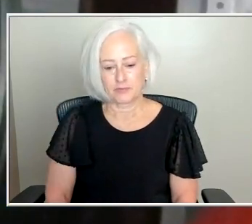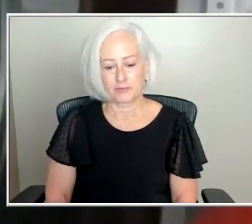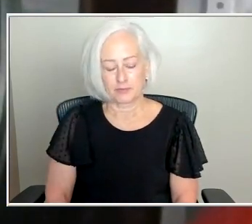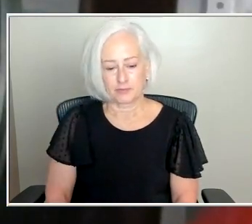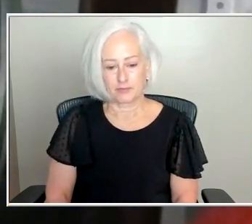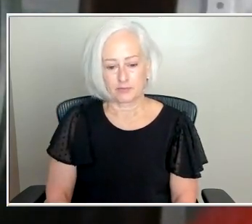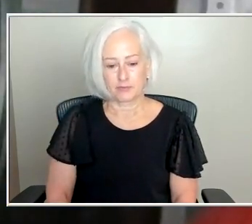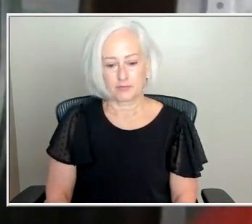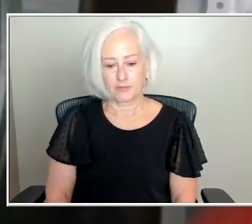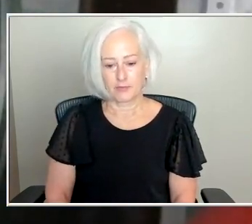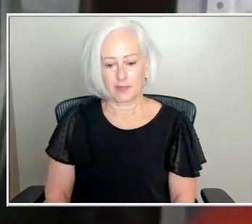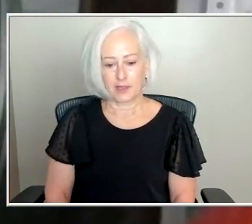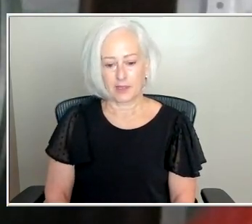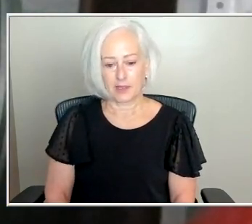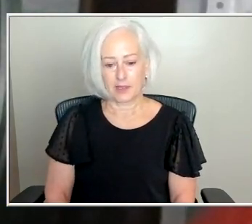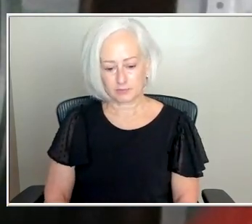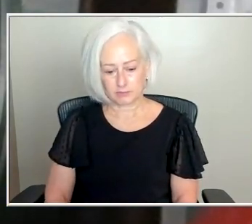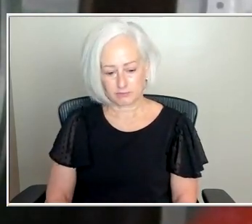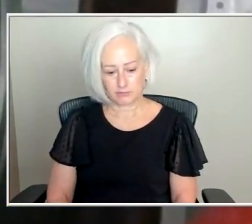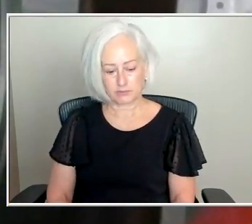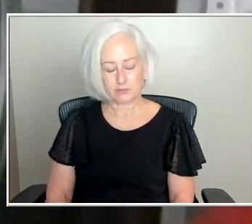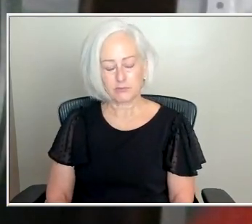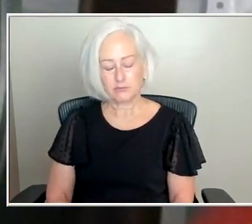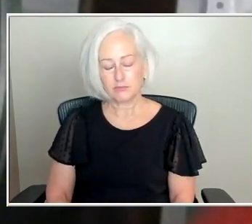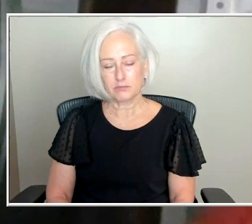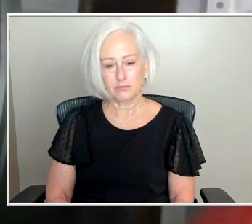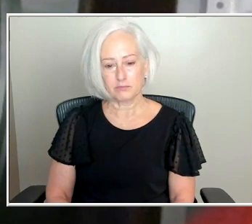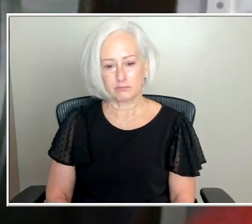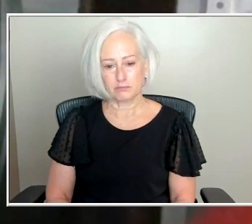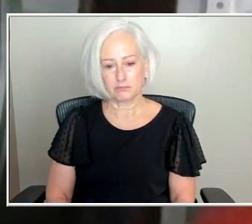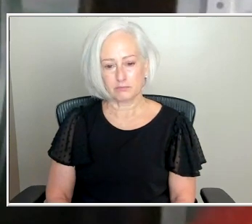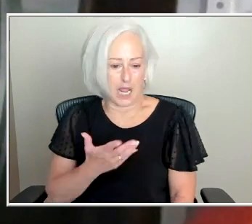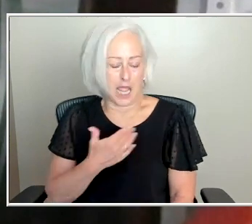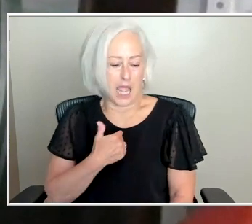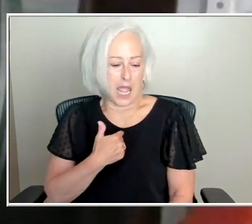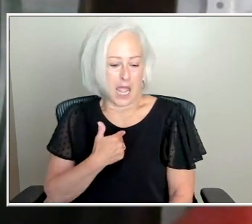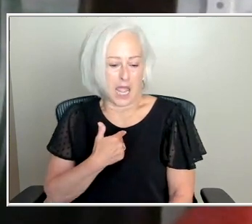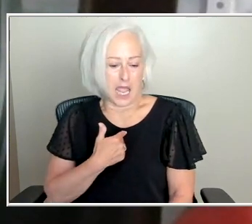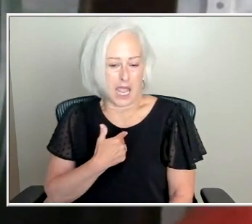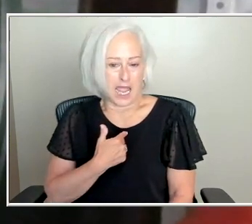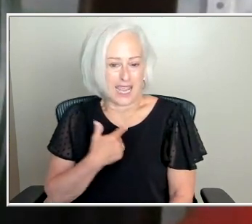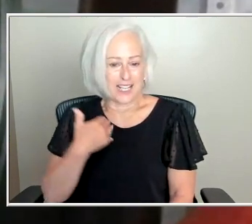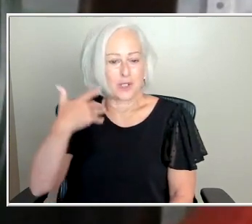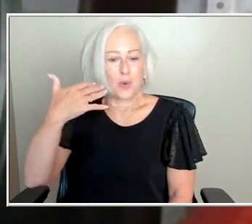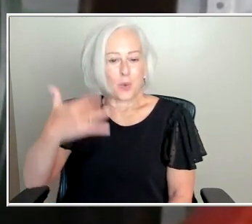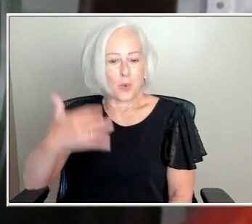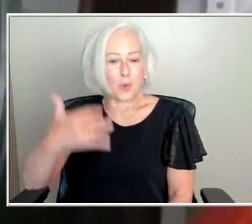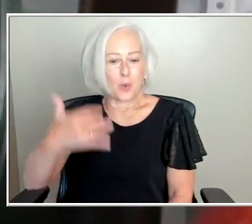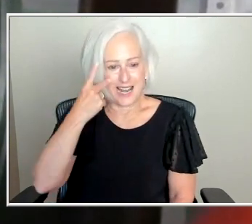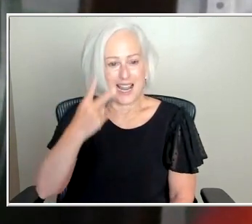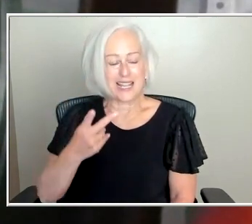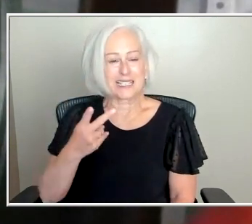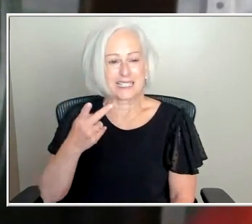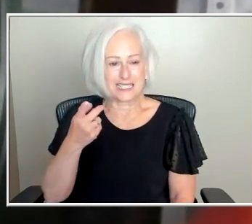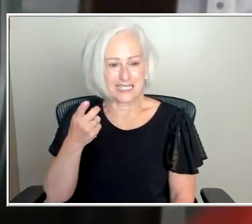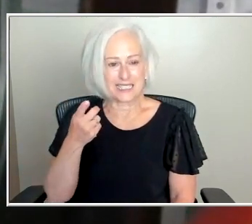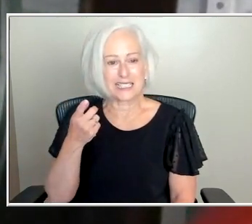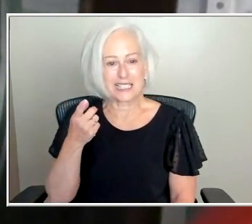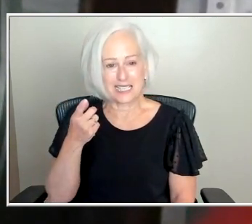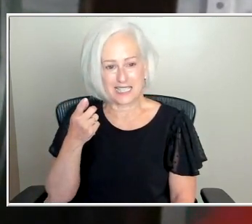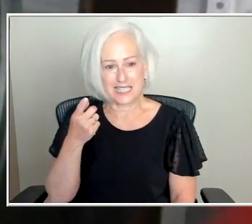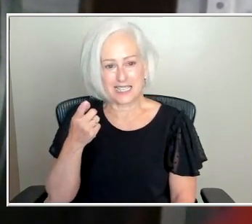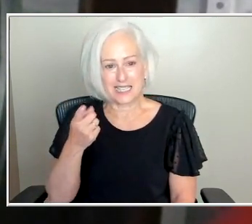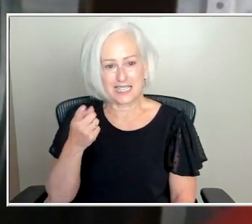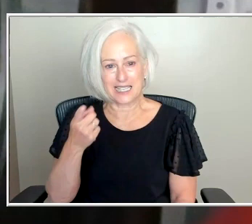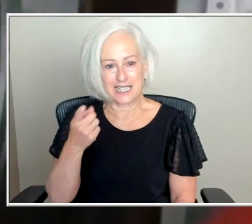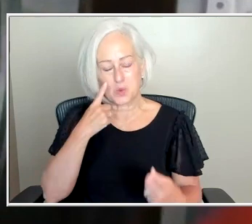it's to see him in this state, like it's rare that I've seen him vulnerable and break down.